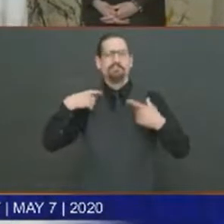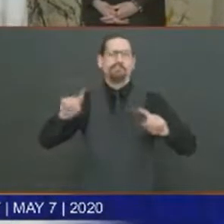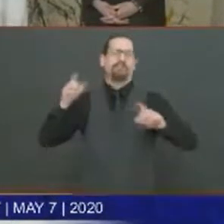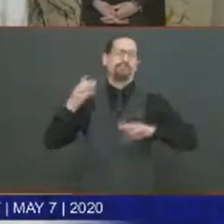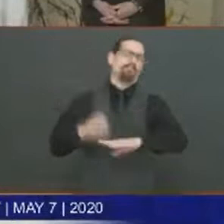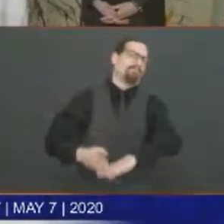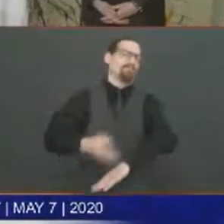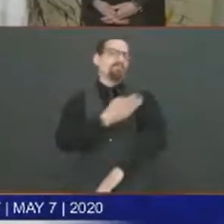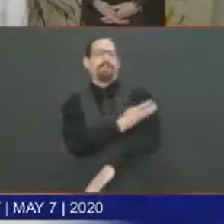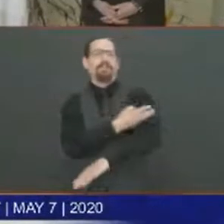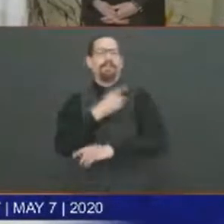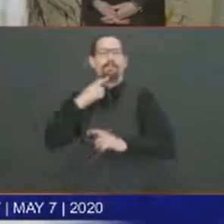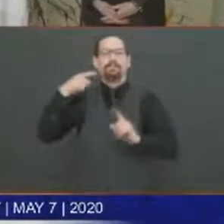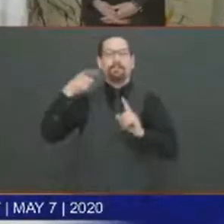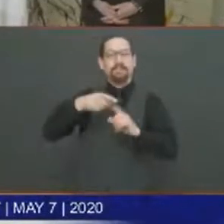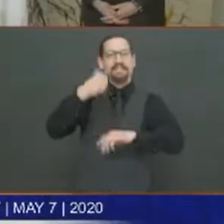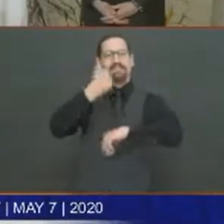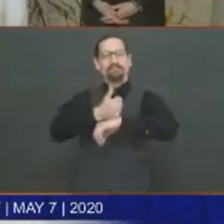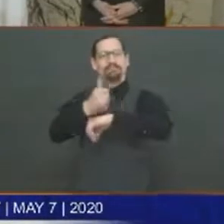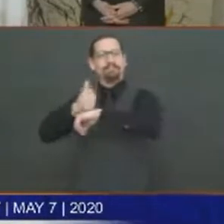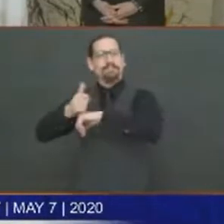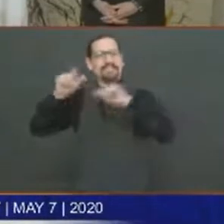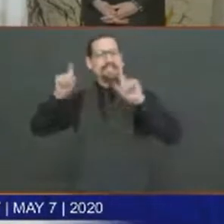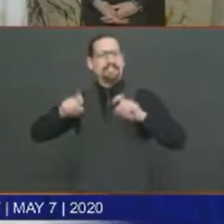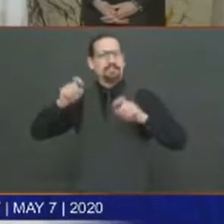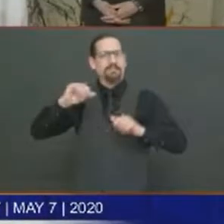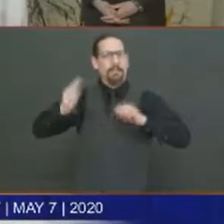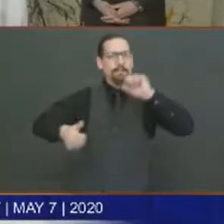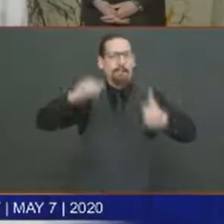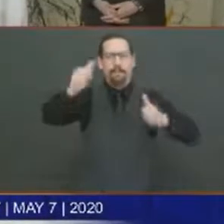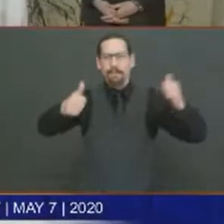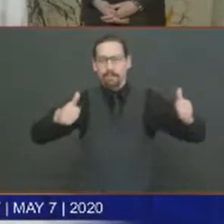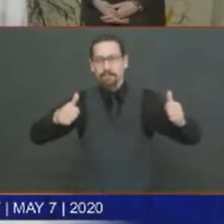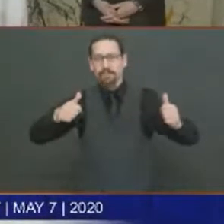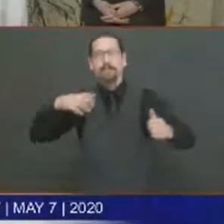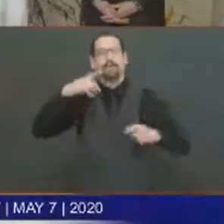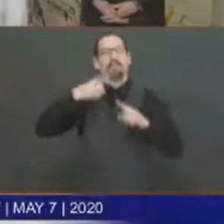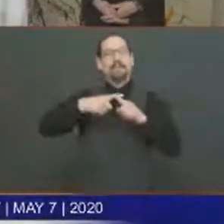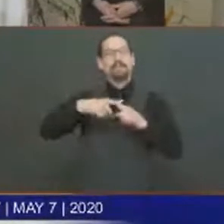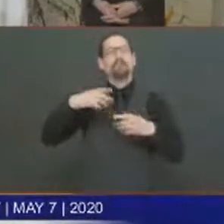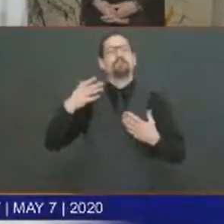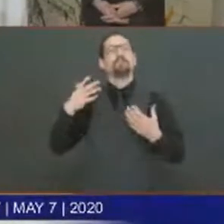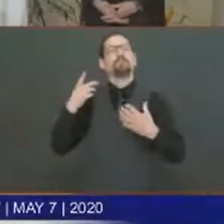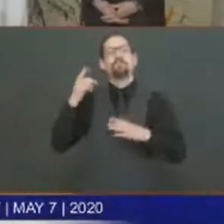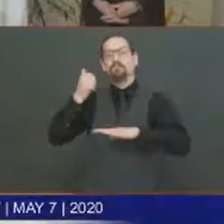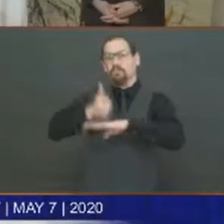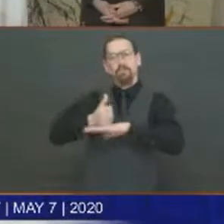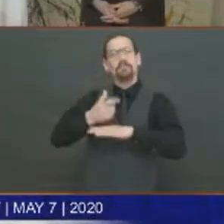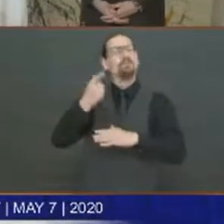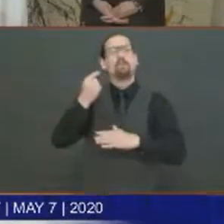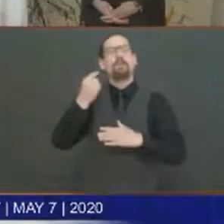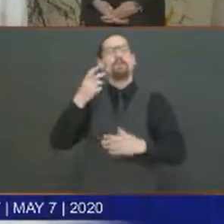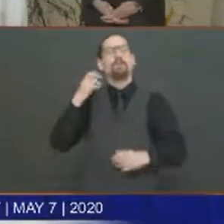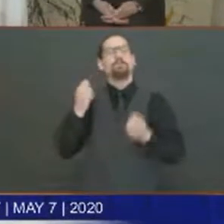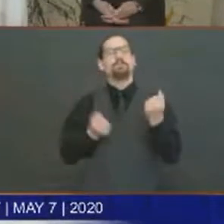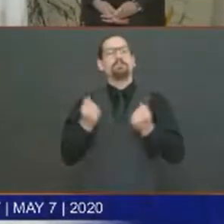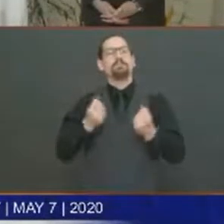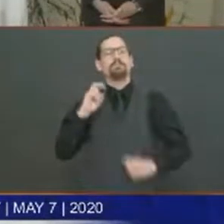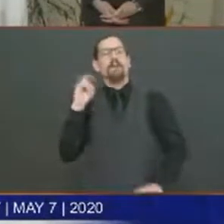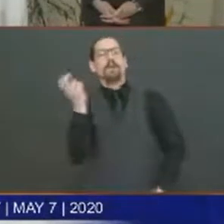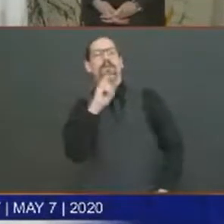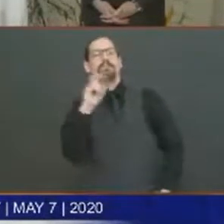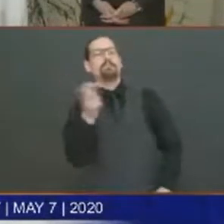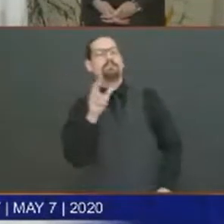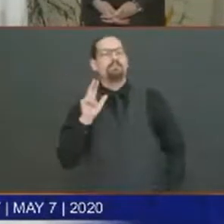new sites and mobile testing regularly. So I am confident where we are in meeting this metric. We